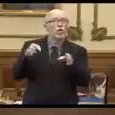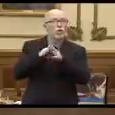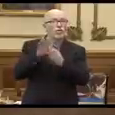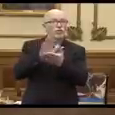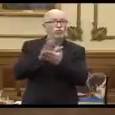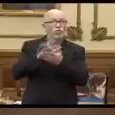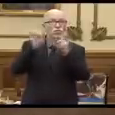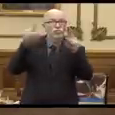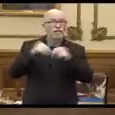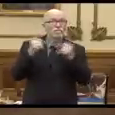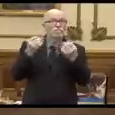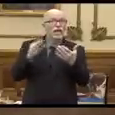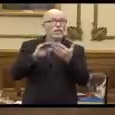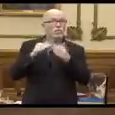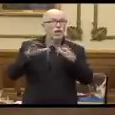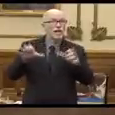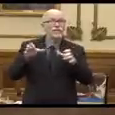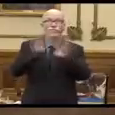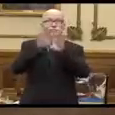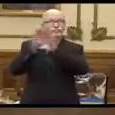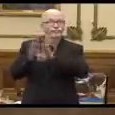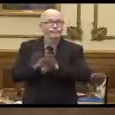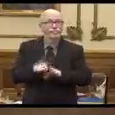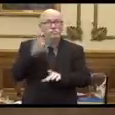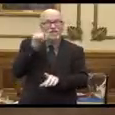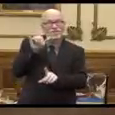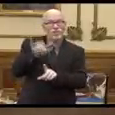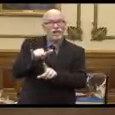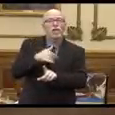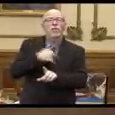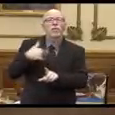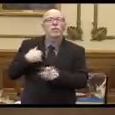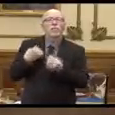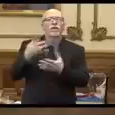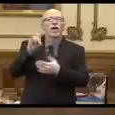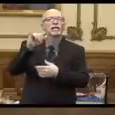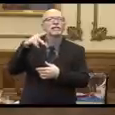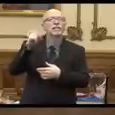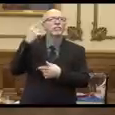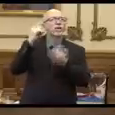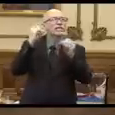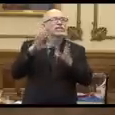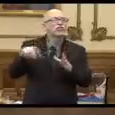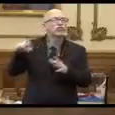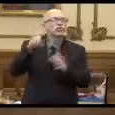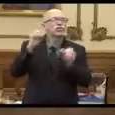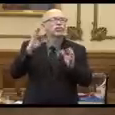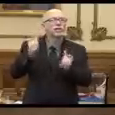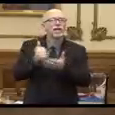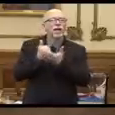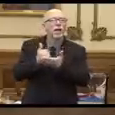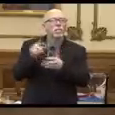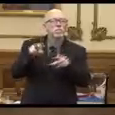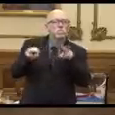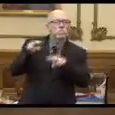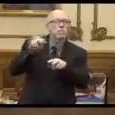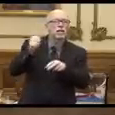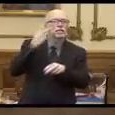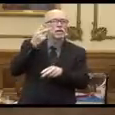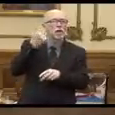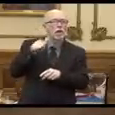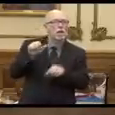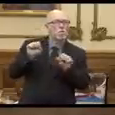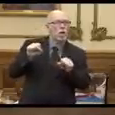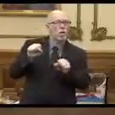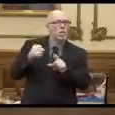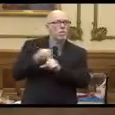many community activities. Because of this, we provided tips for teachers so they could help be on the lookout for signs of abuse and neglect